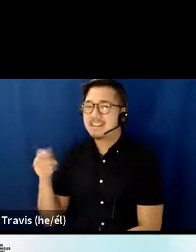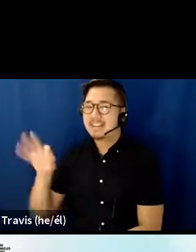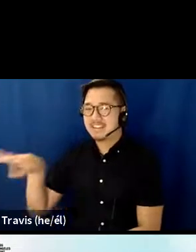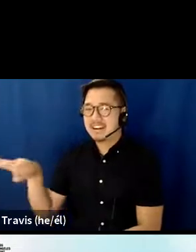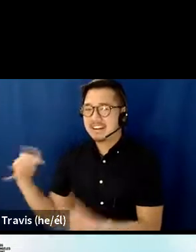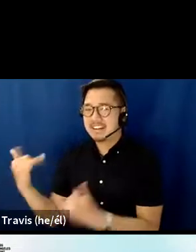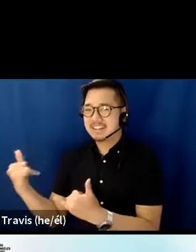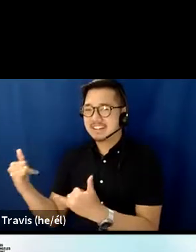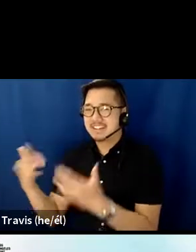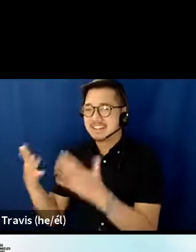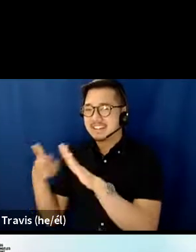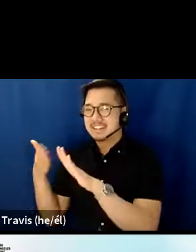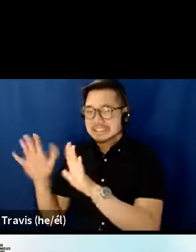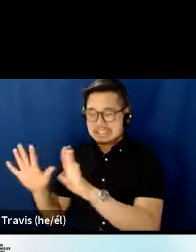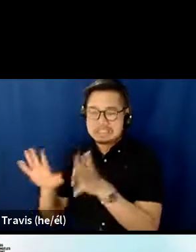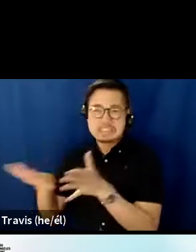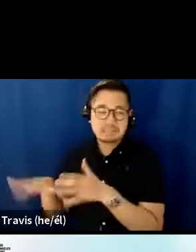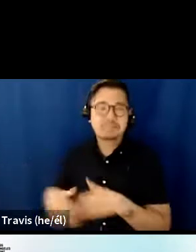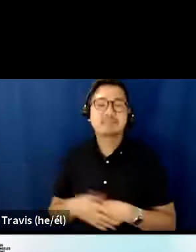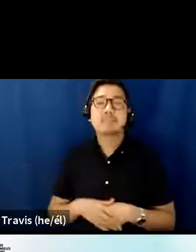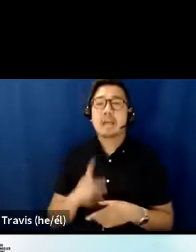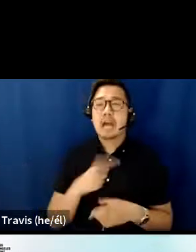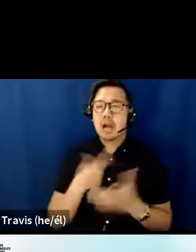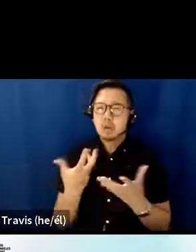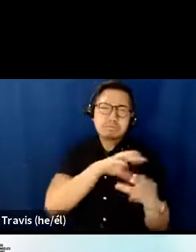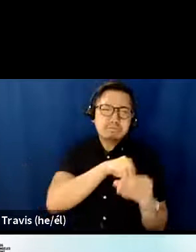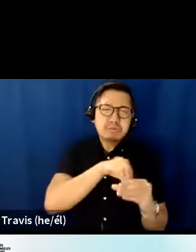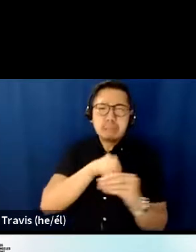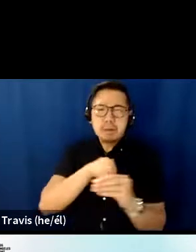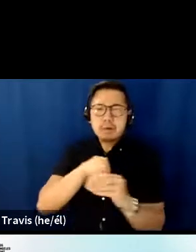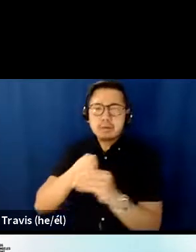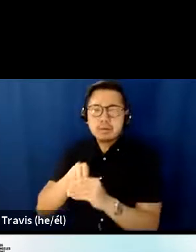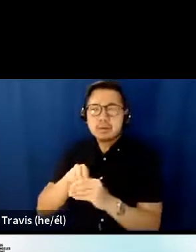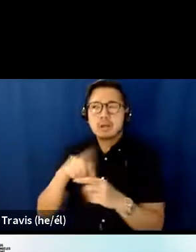sitting at the table. And then at one point I was just like,